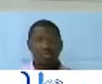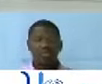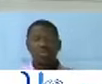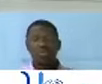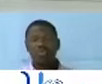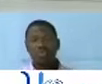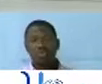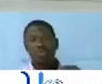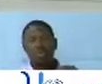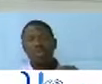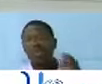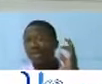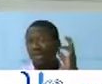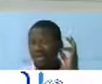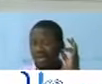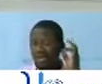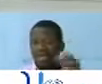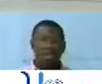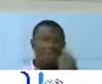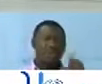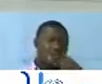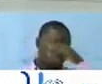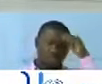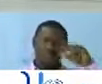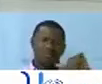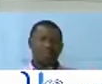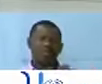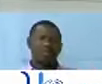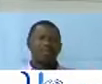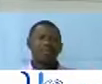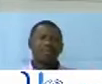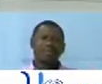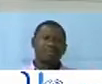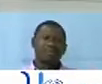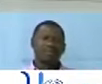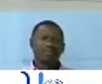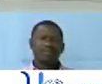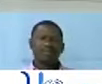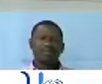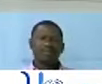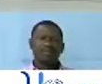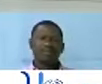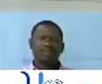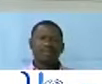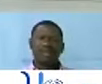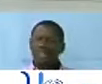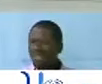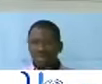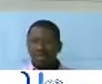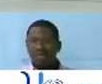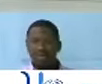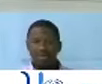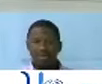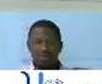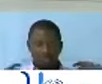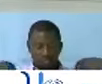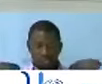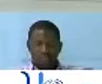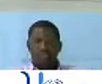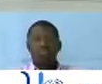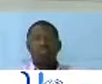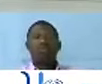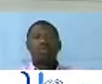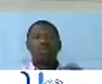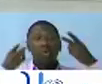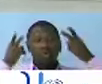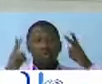colleagues. Ci kanam doom bu jigéenam ak ay nawlem. He was even donned in his robe, in his robe. I